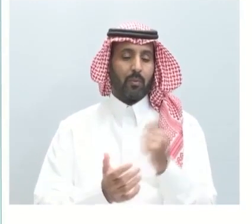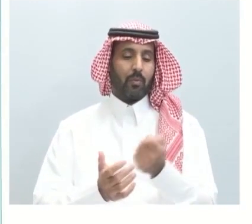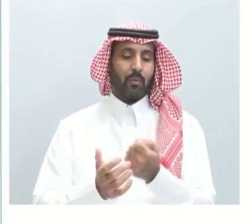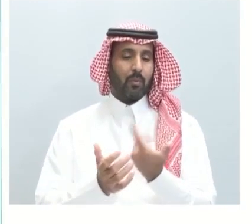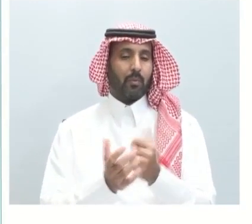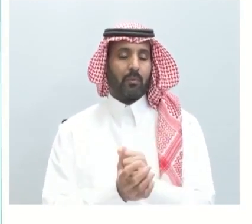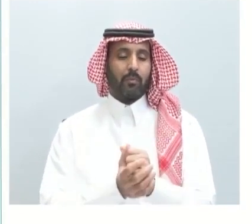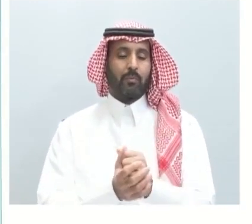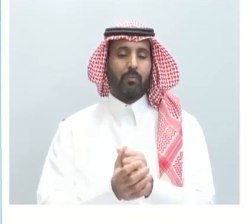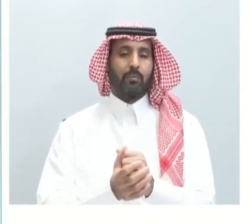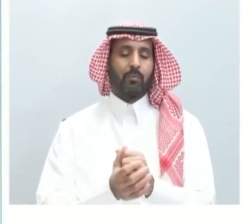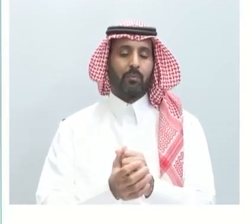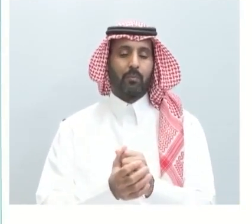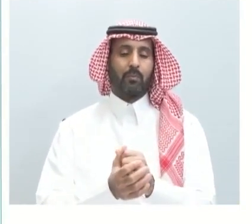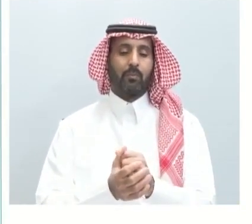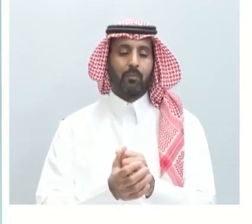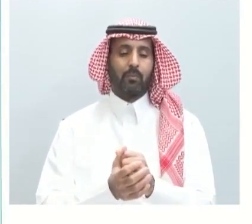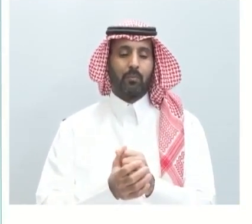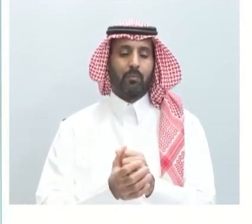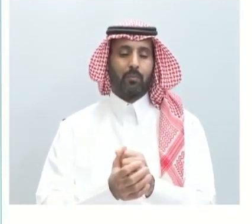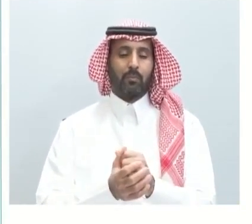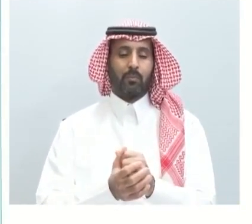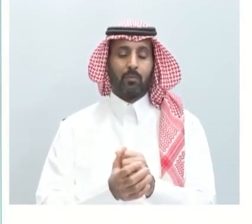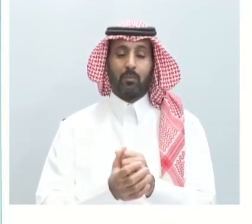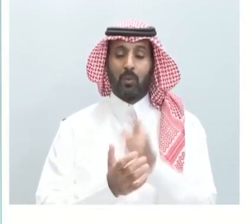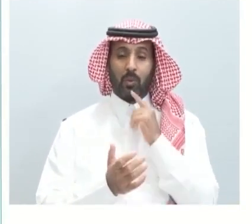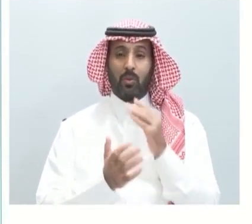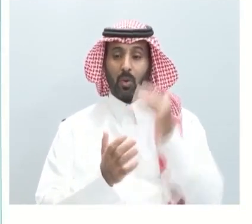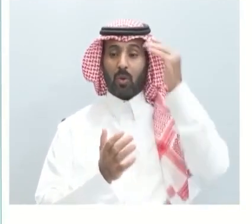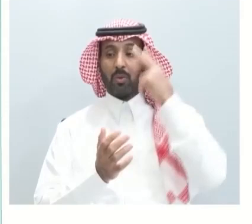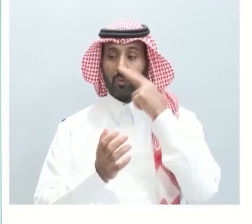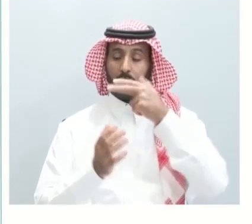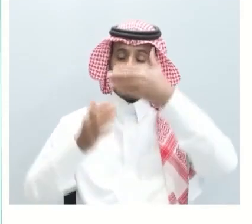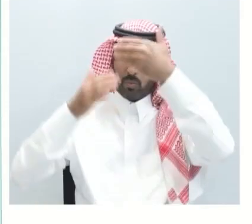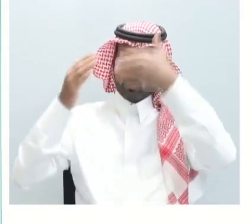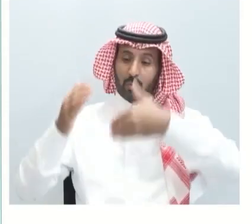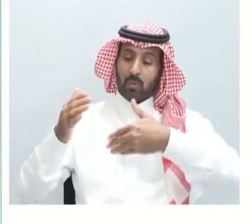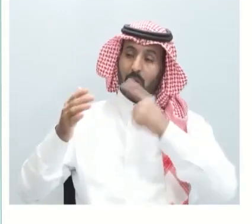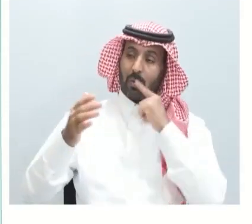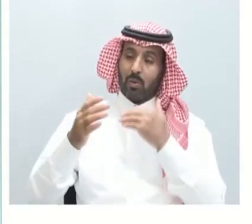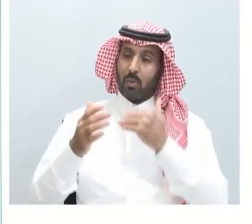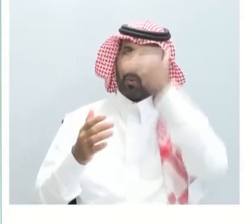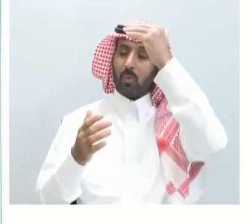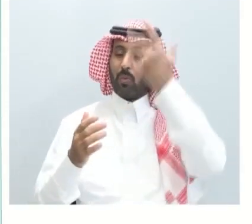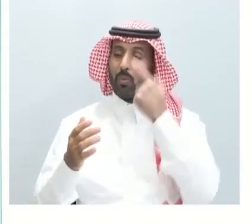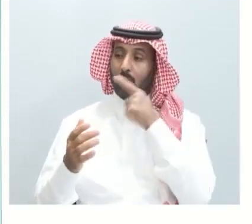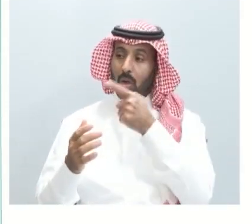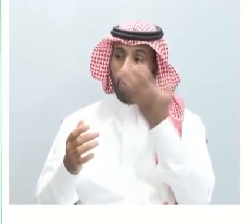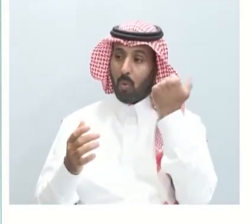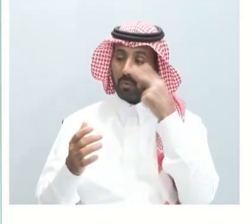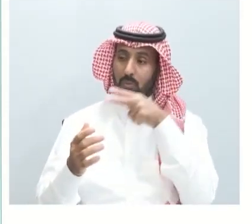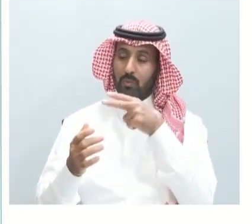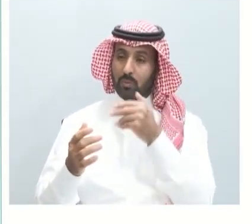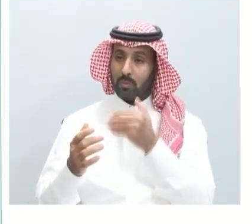it? Yes, very good. What's the tallest building you've ever seen? What's the tallest building you've